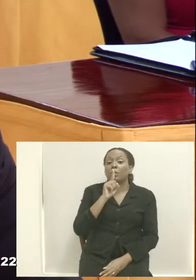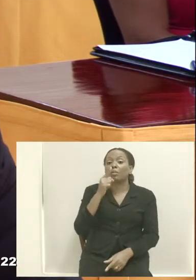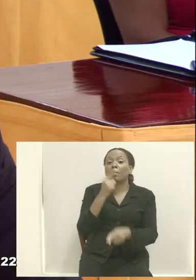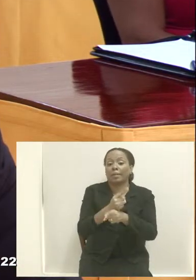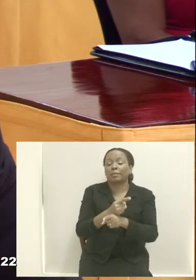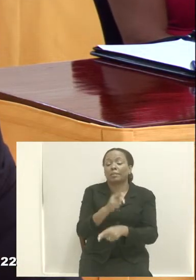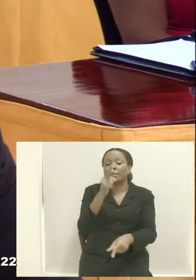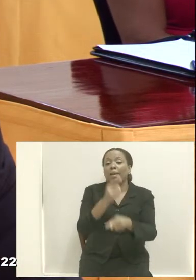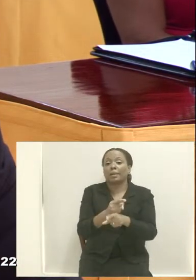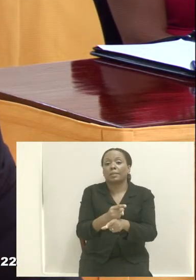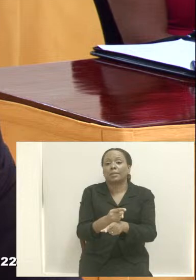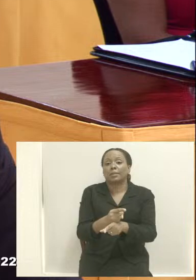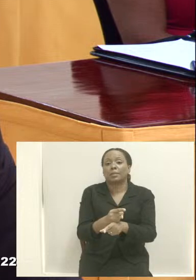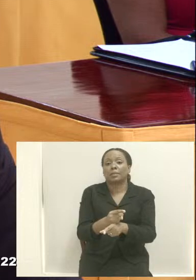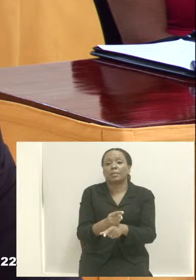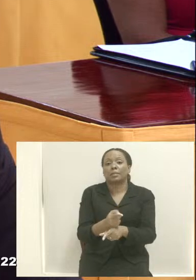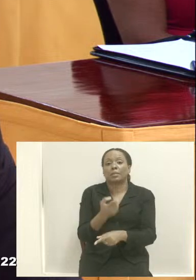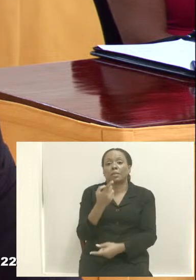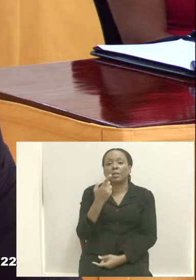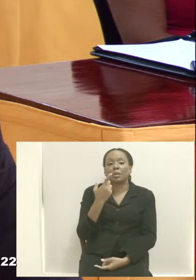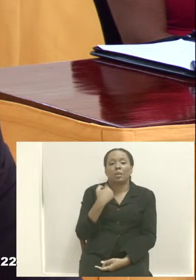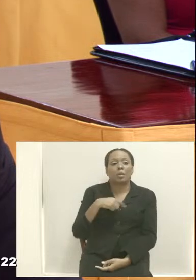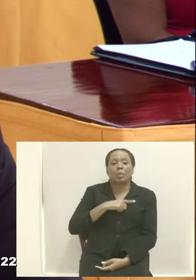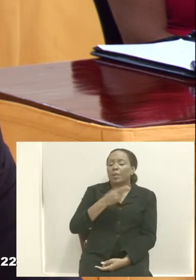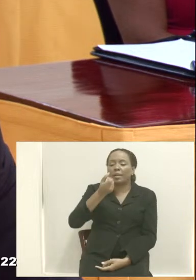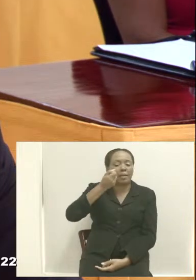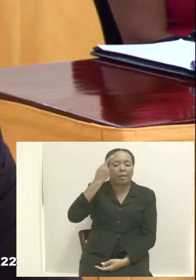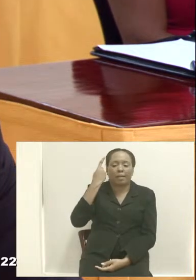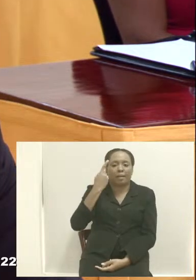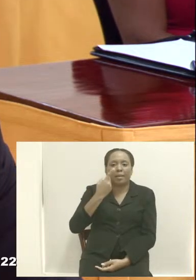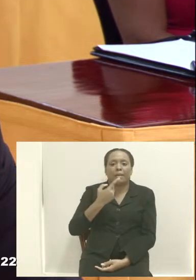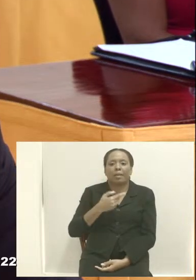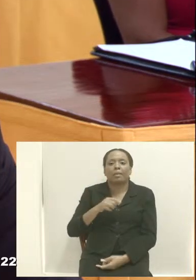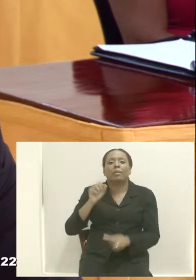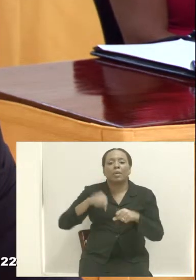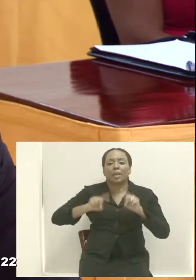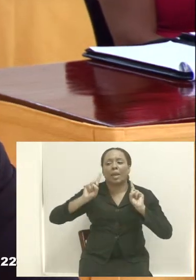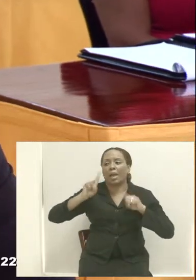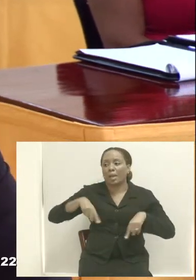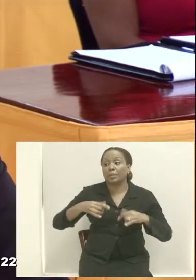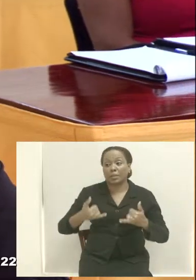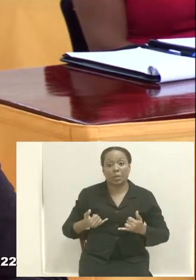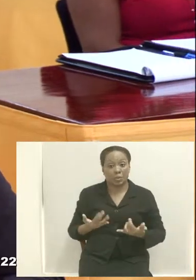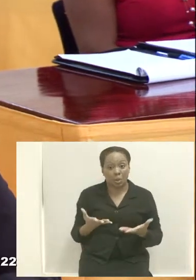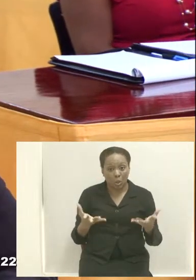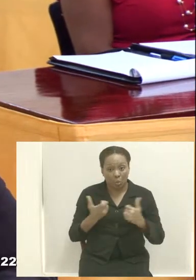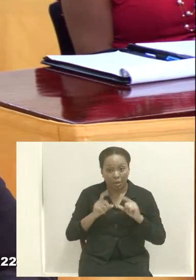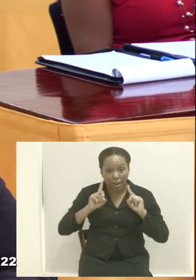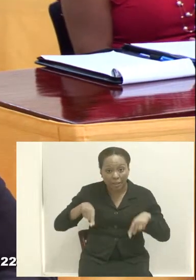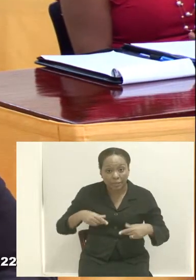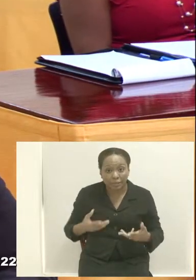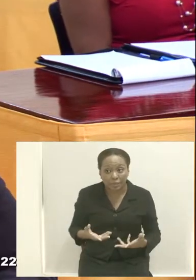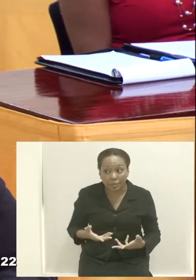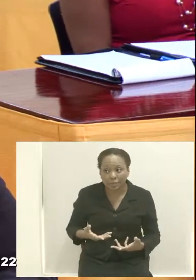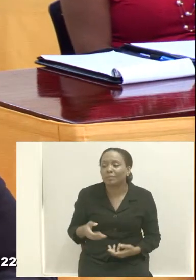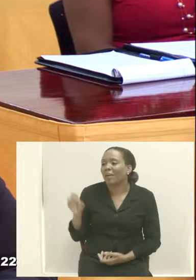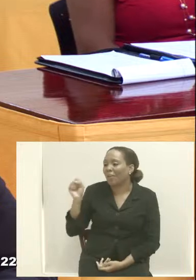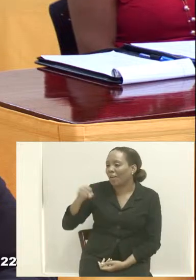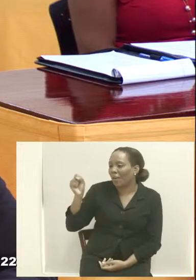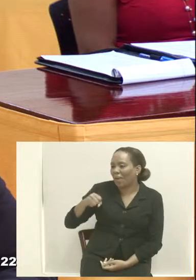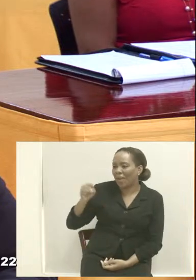his question, and it can be answered if he wants still to. Of course, Minister. Thank you so much.